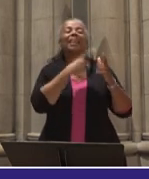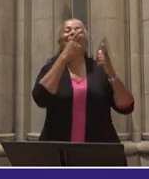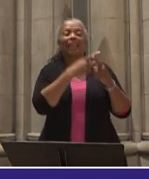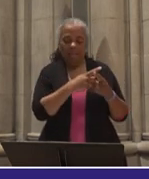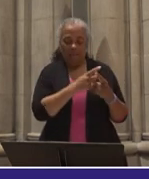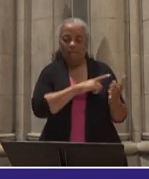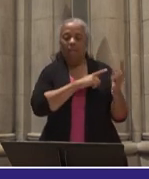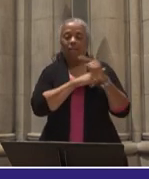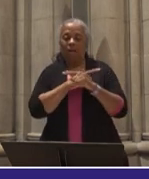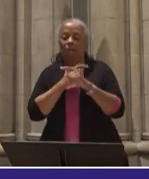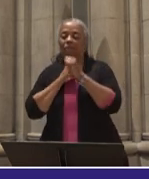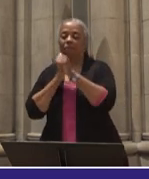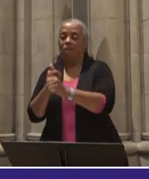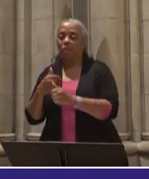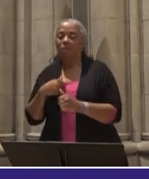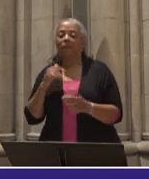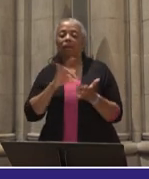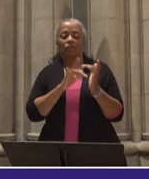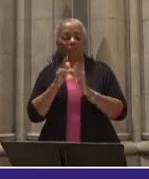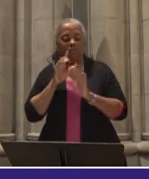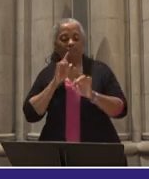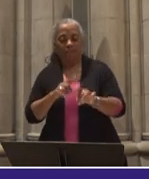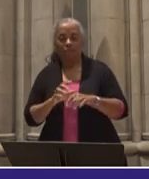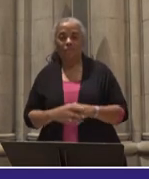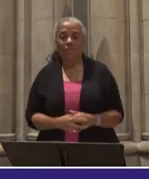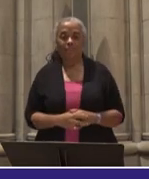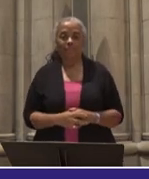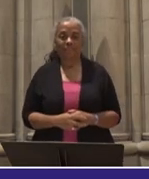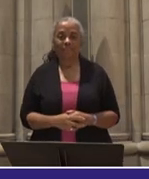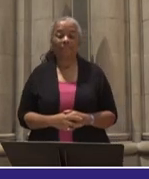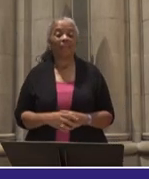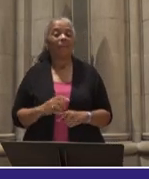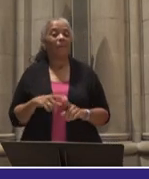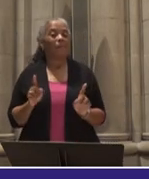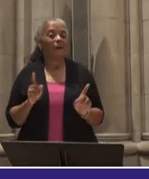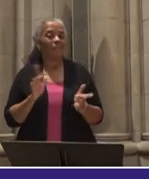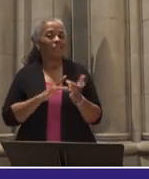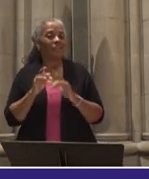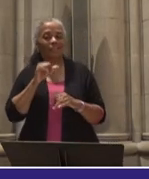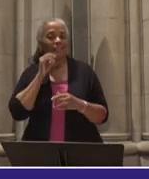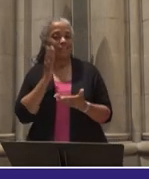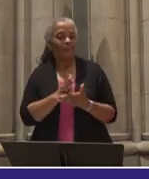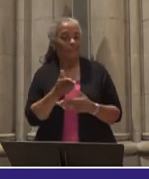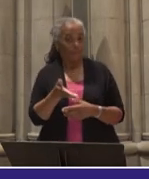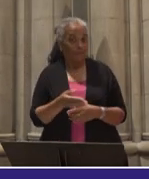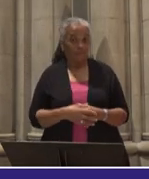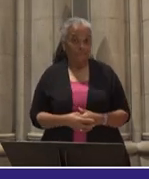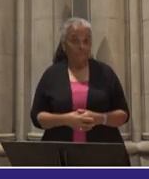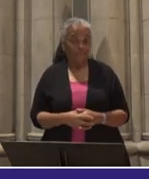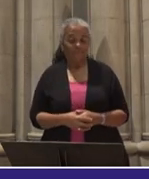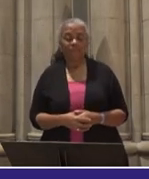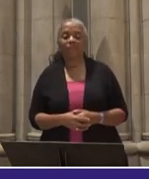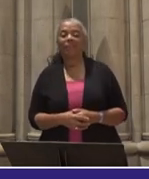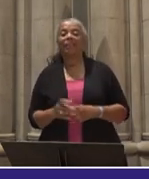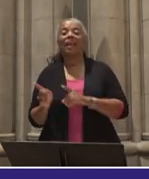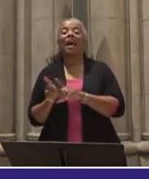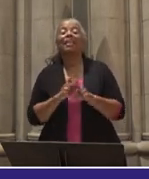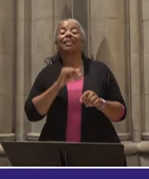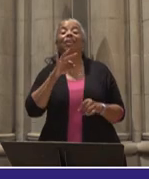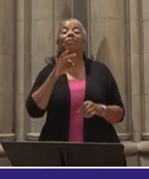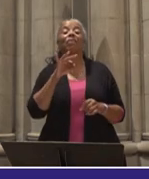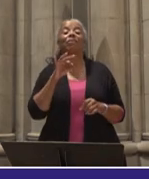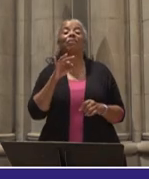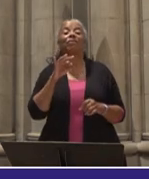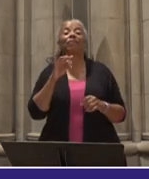me, Jesus answered. But he doesn't stop there. As if to make